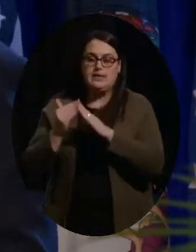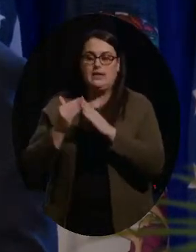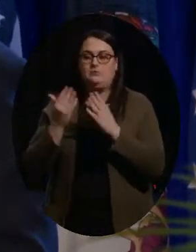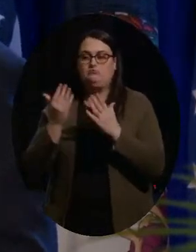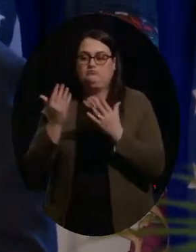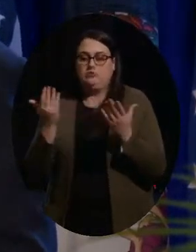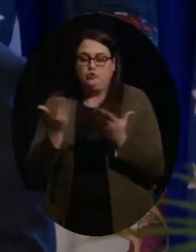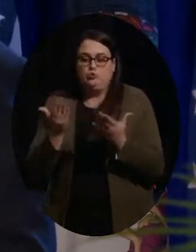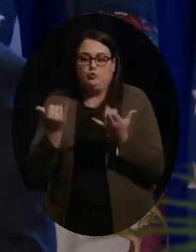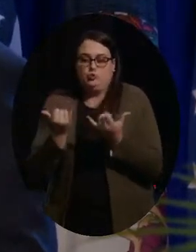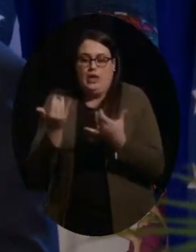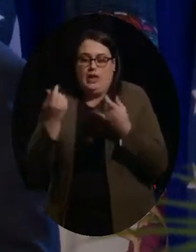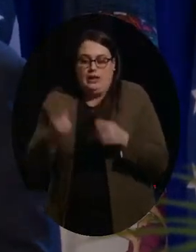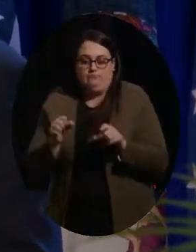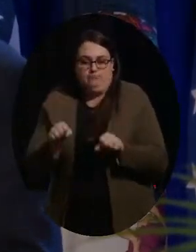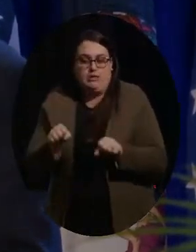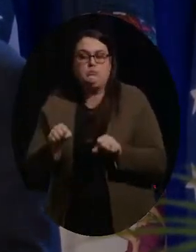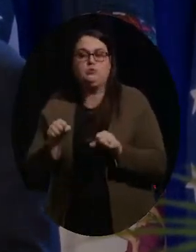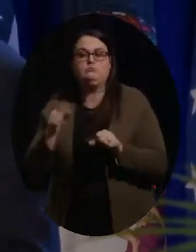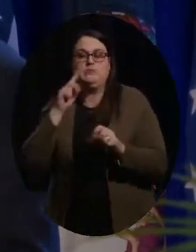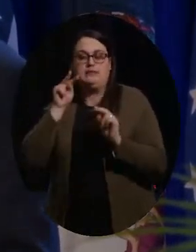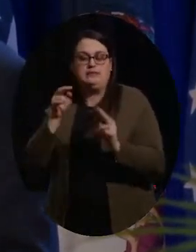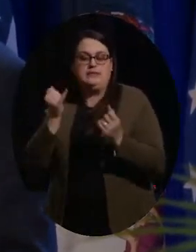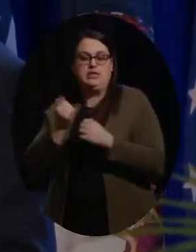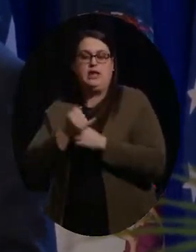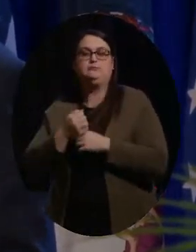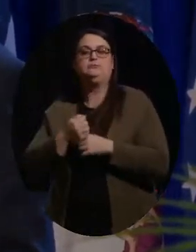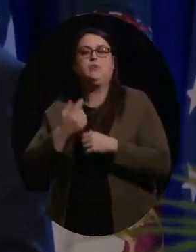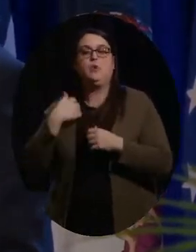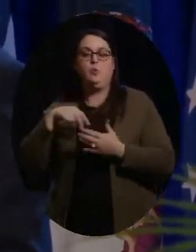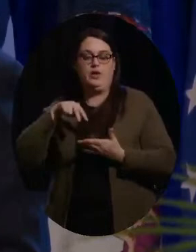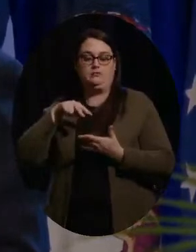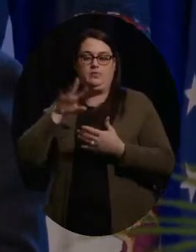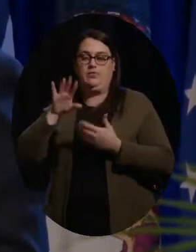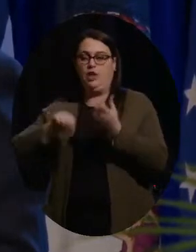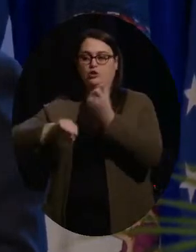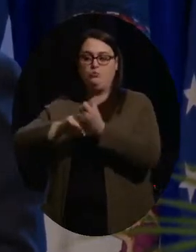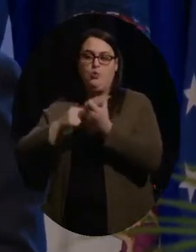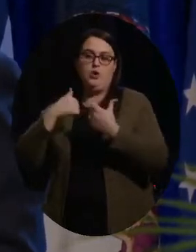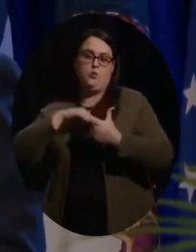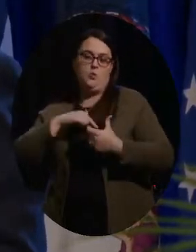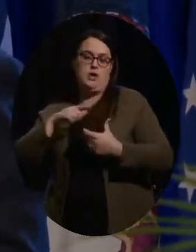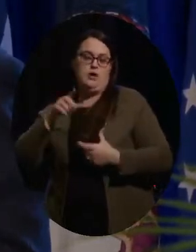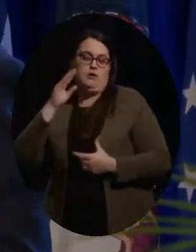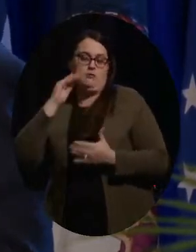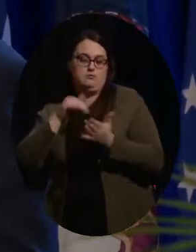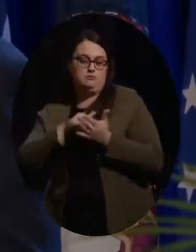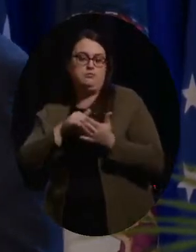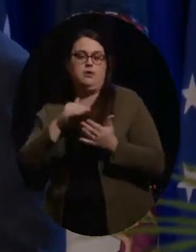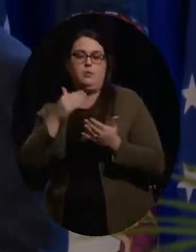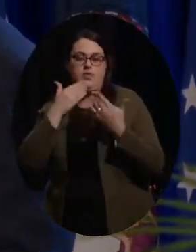going. We stand on their shoulders, and we are grateful for their contributions to this great city.